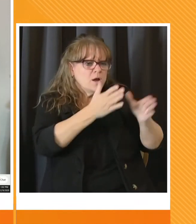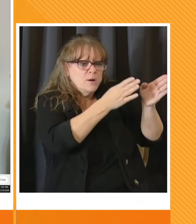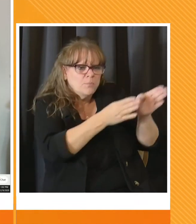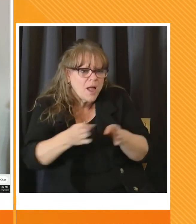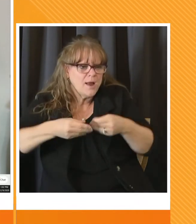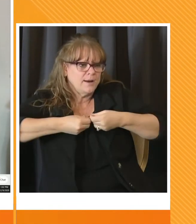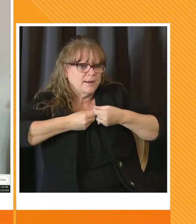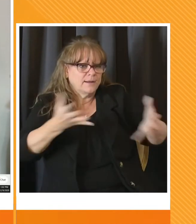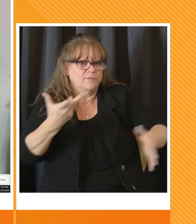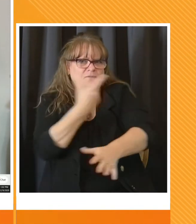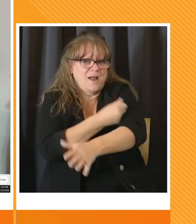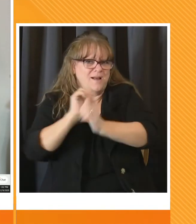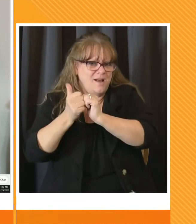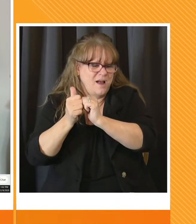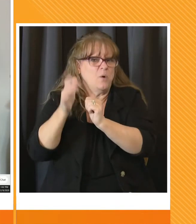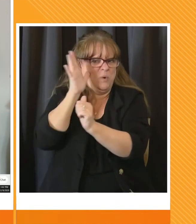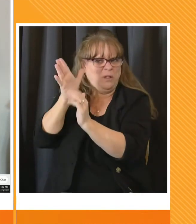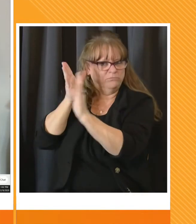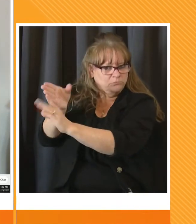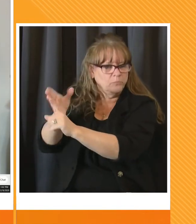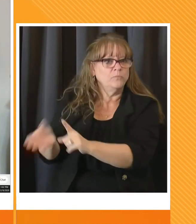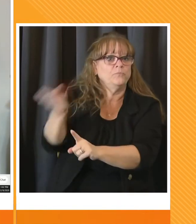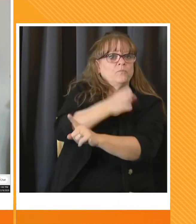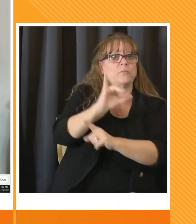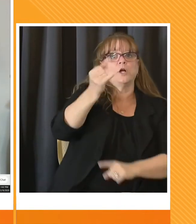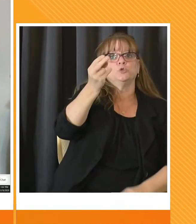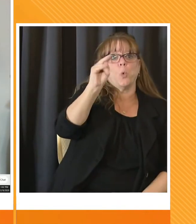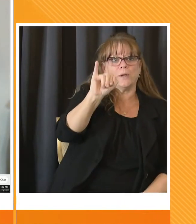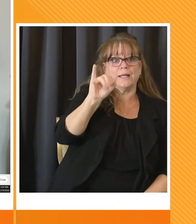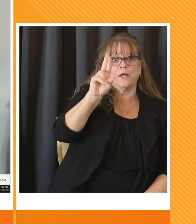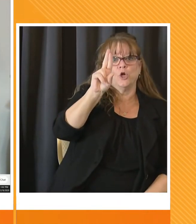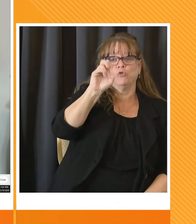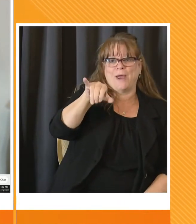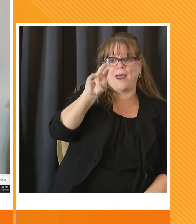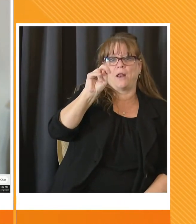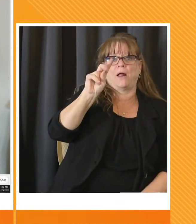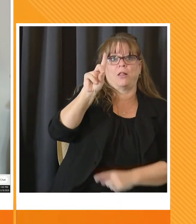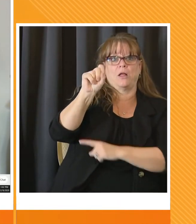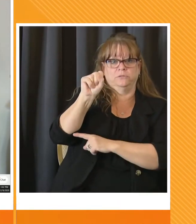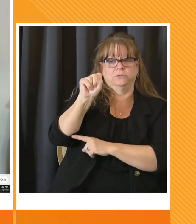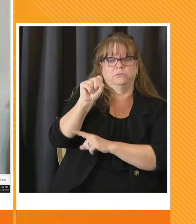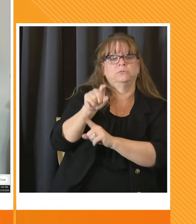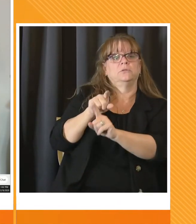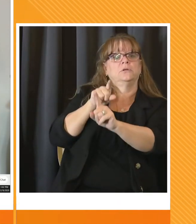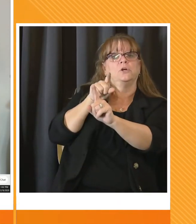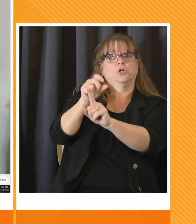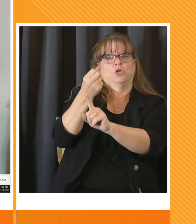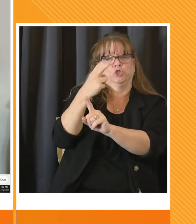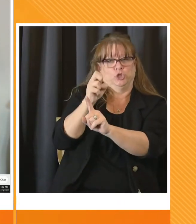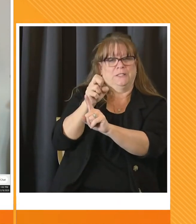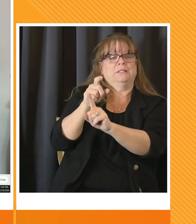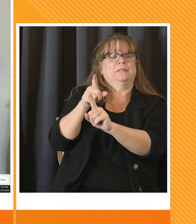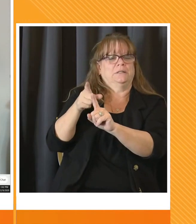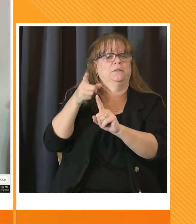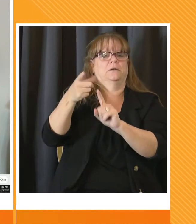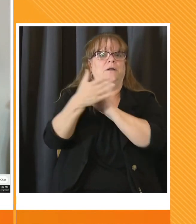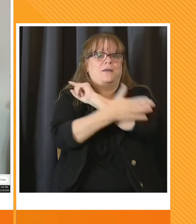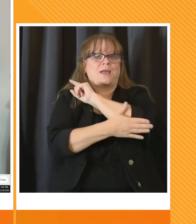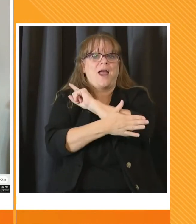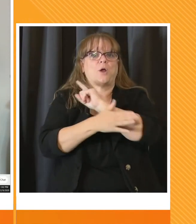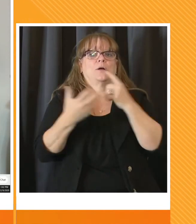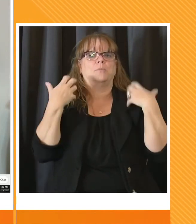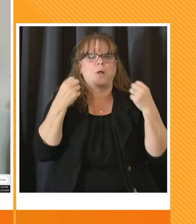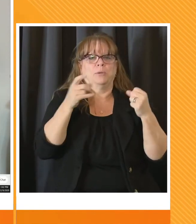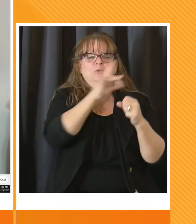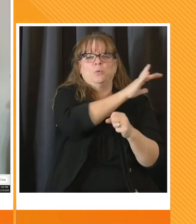executive director there, to talk about, from a county health perspective, their role in all of this, local public health agencies. We're also